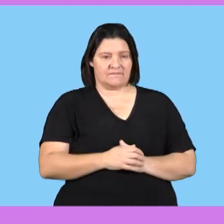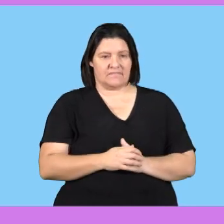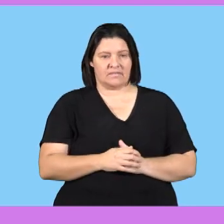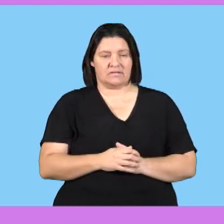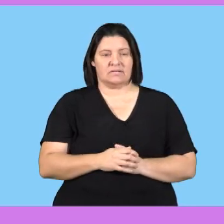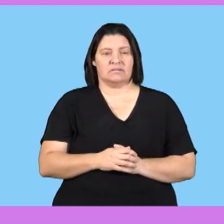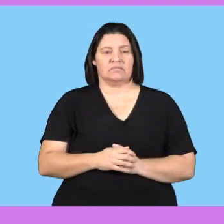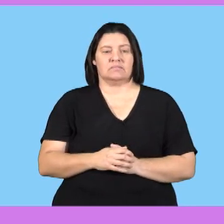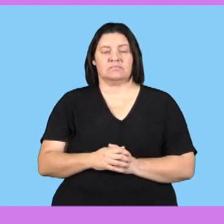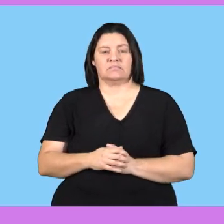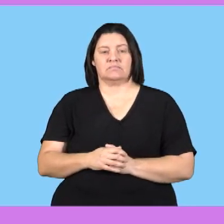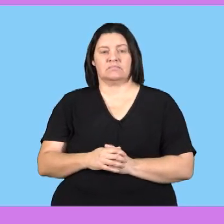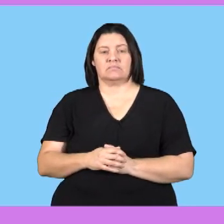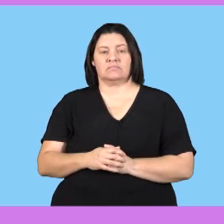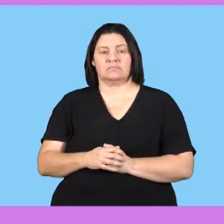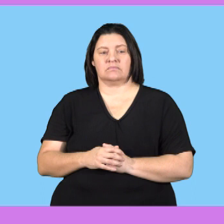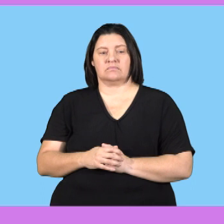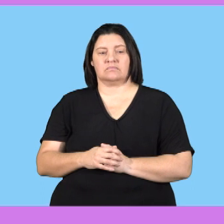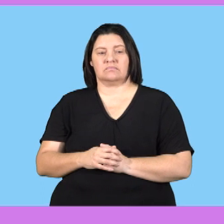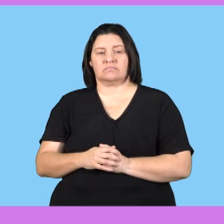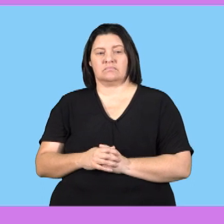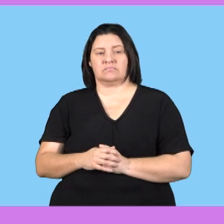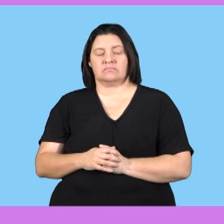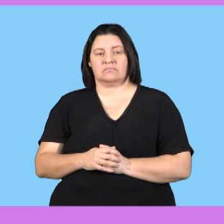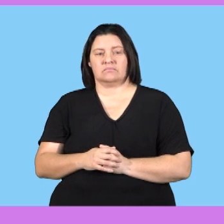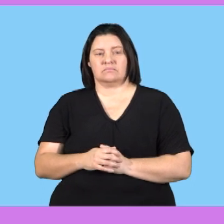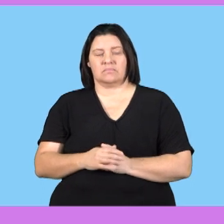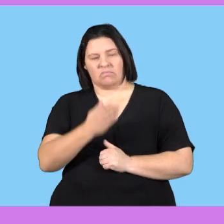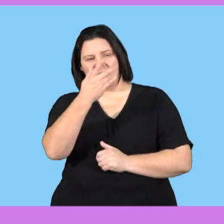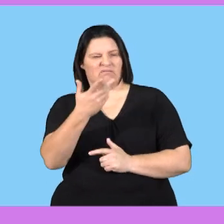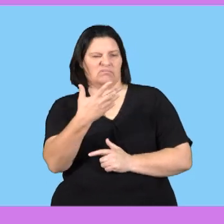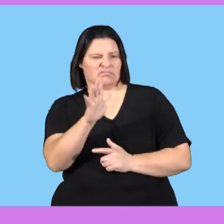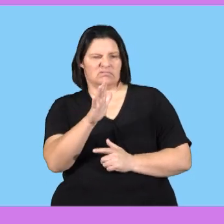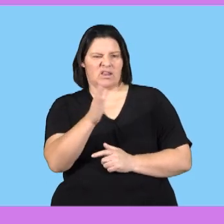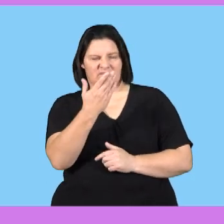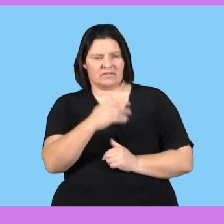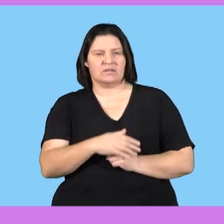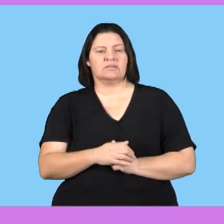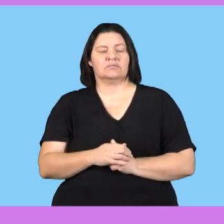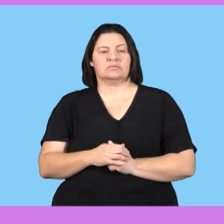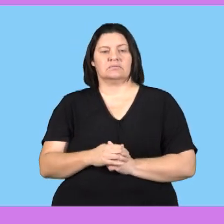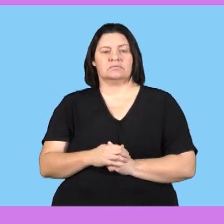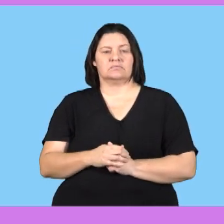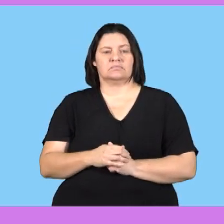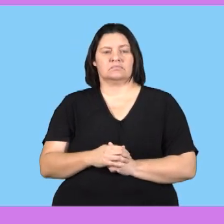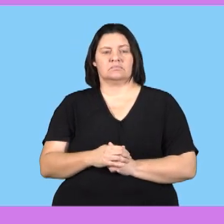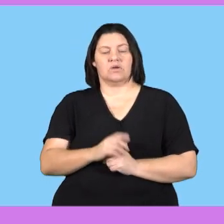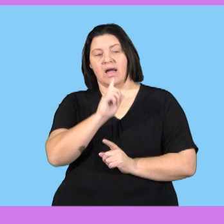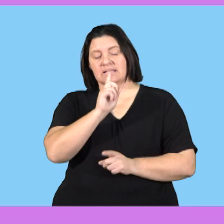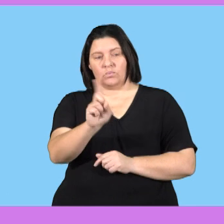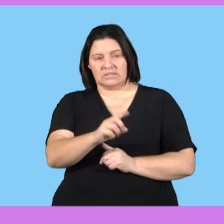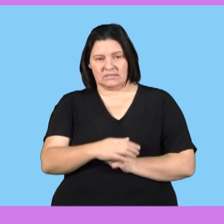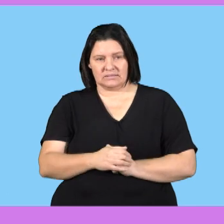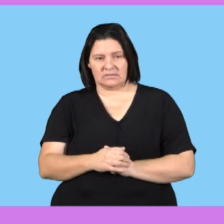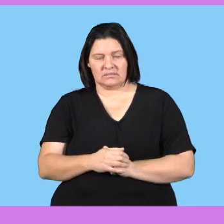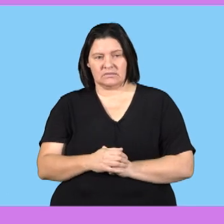165 plus your 315, so 116. Okay, that we can actually leave out and just go